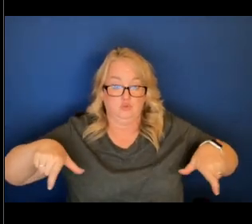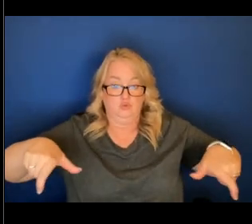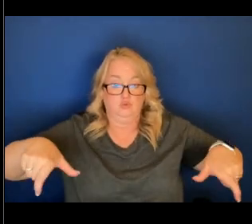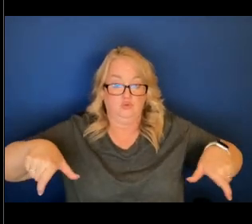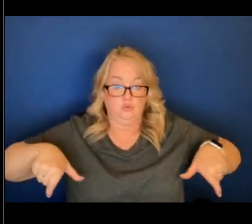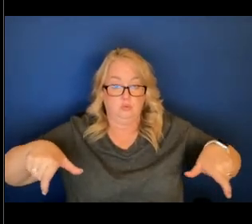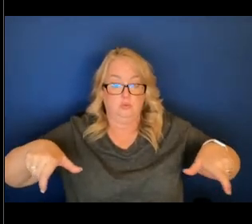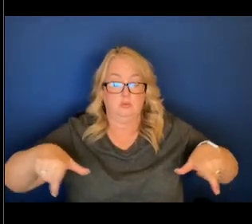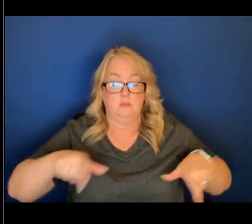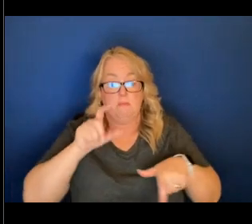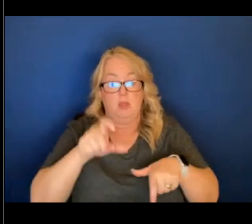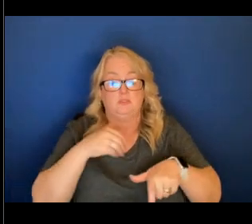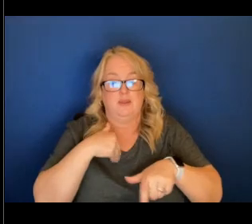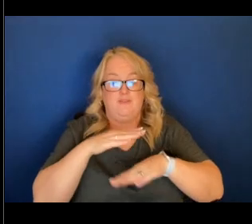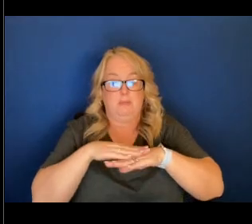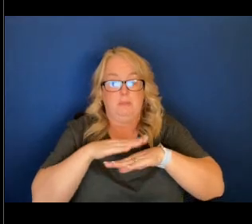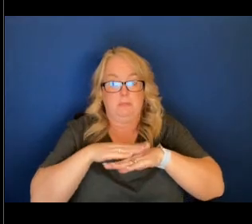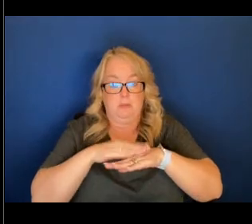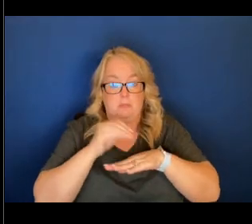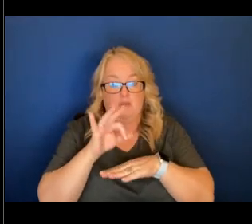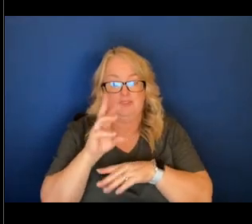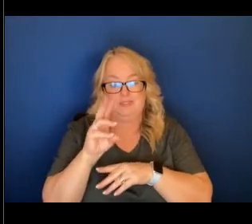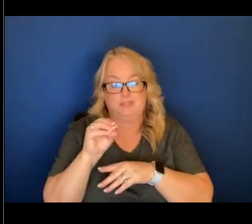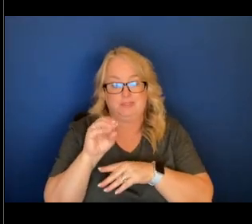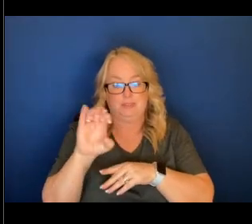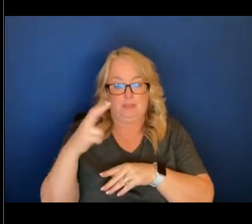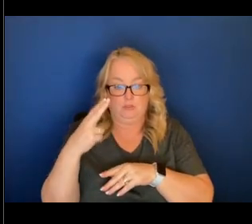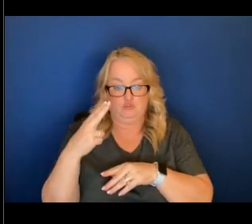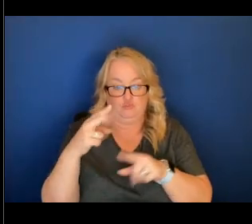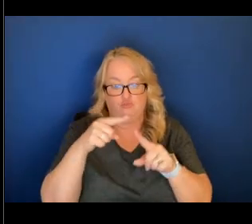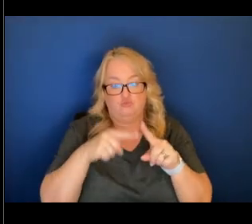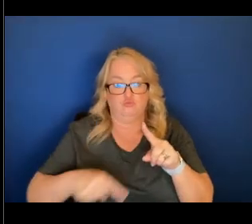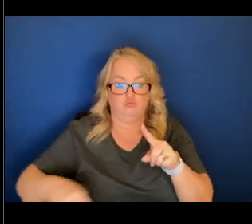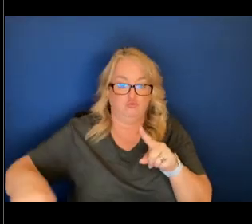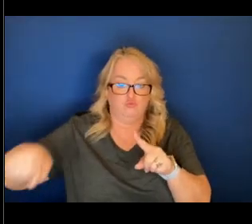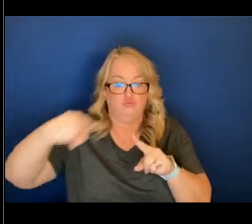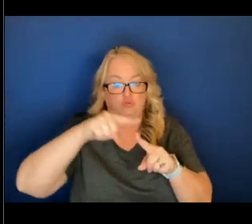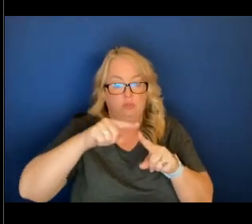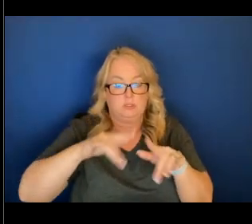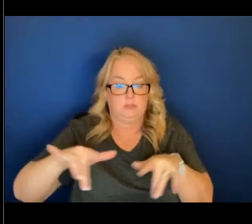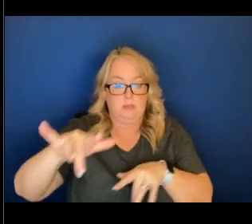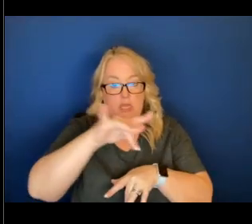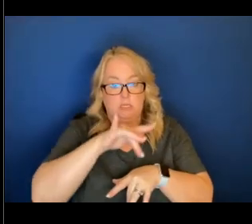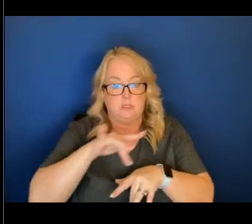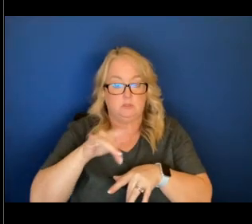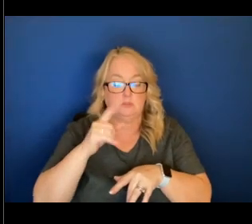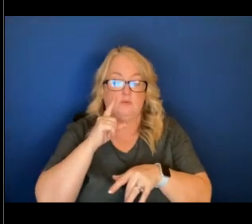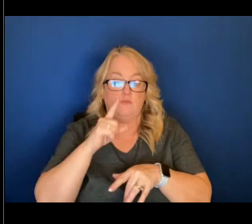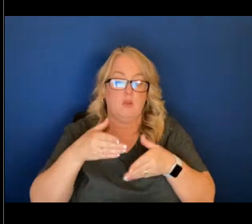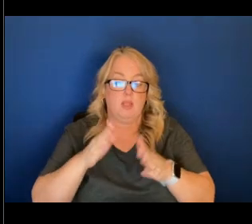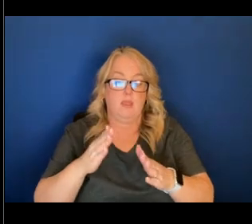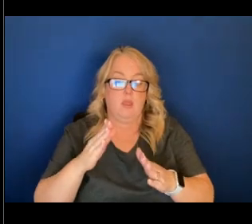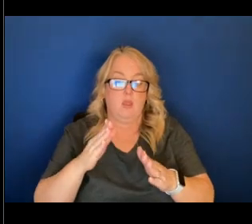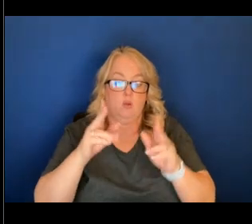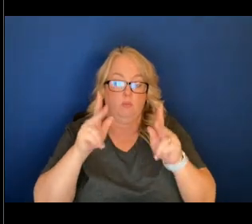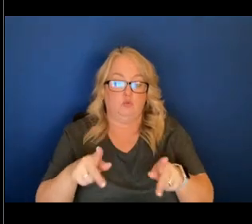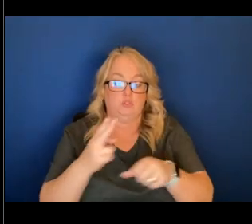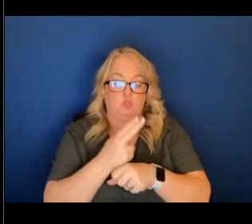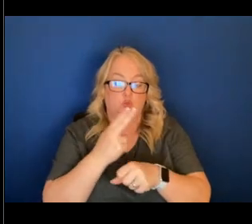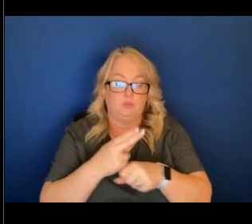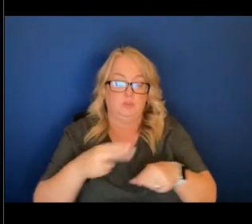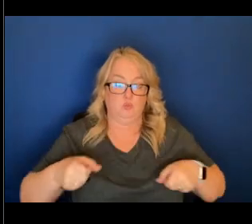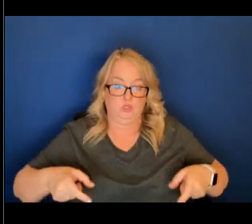be a minimum 60-inch diameter maneuvering space to allow a person using